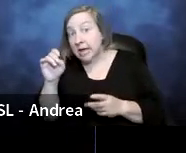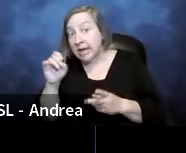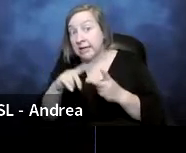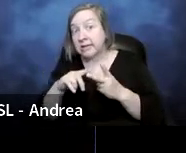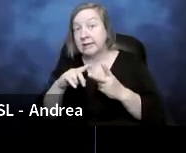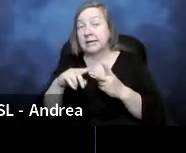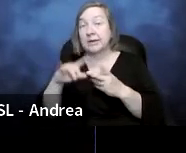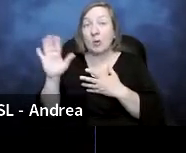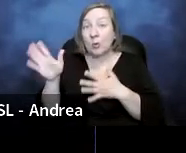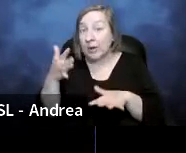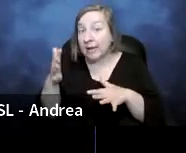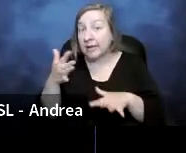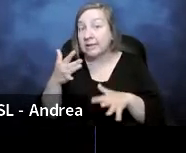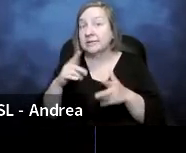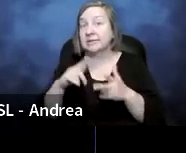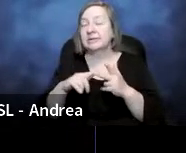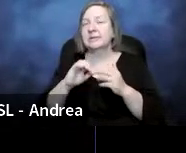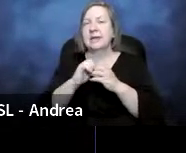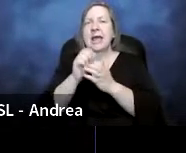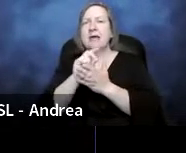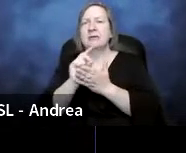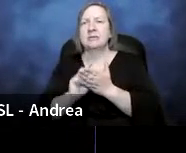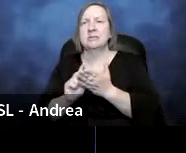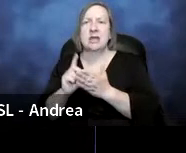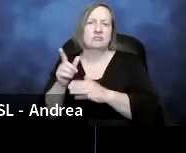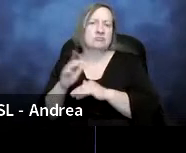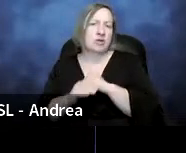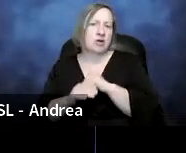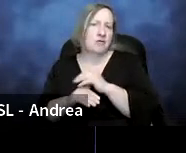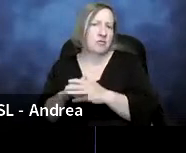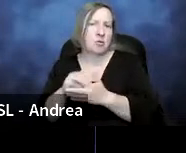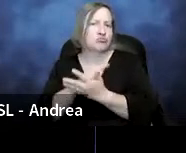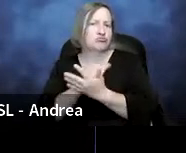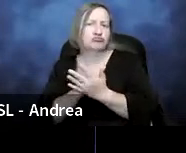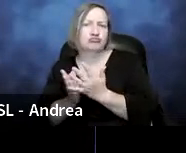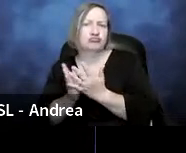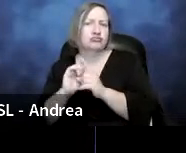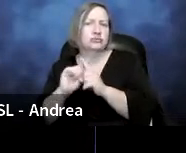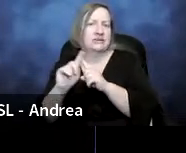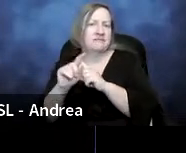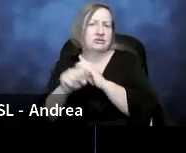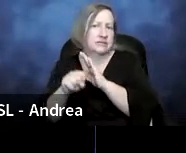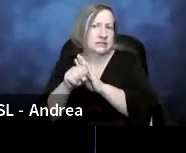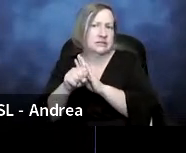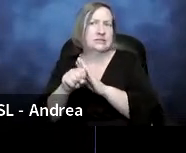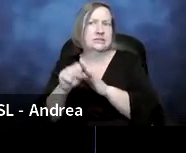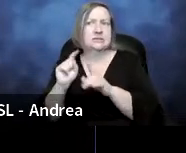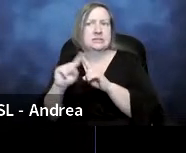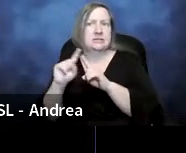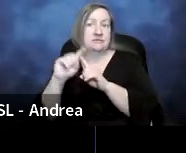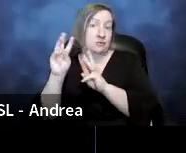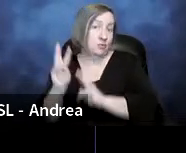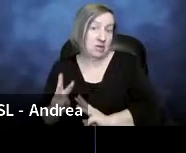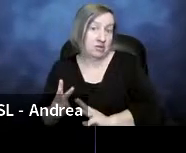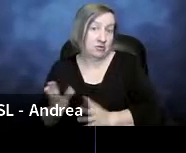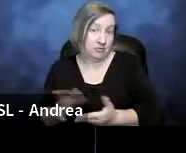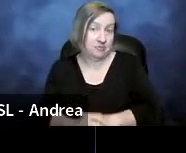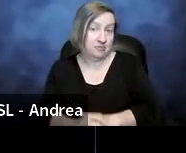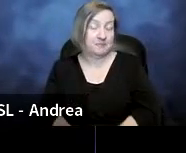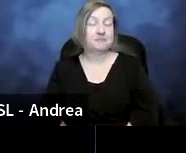shade, potentially wind, how could we design to make it comfortable in all seasons and all